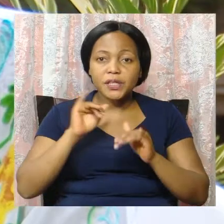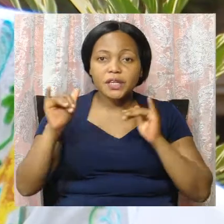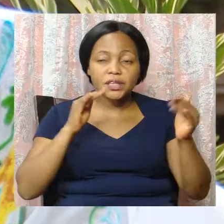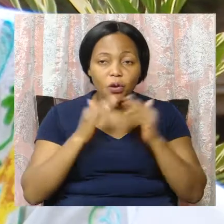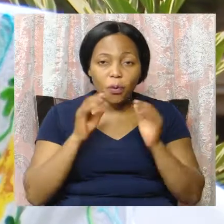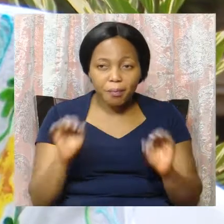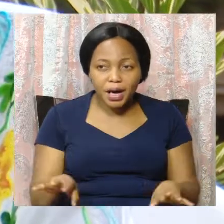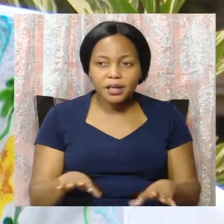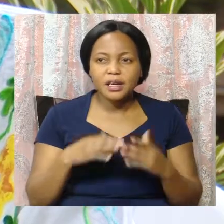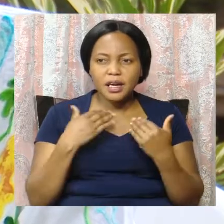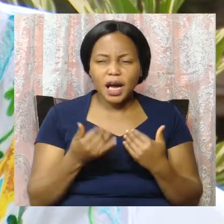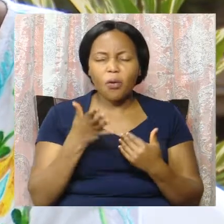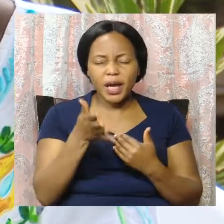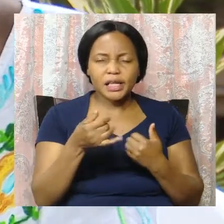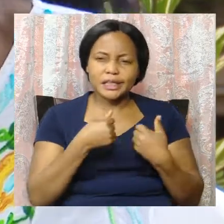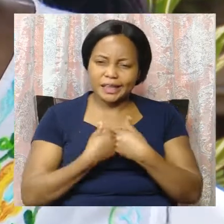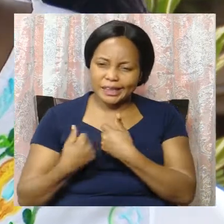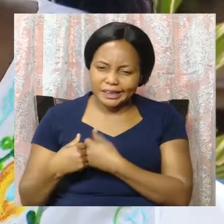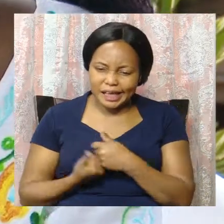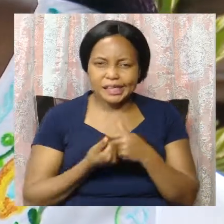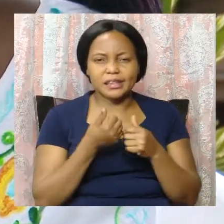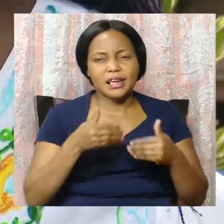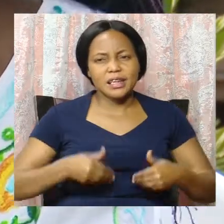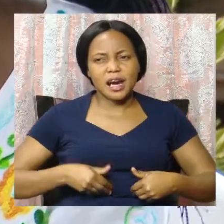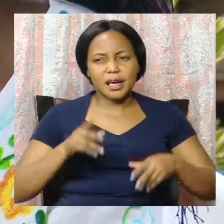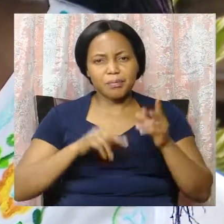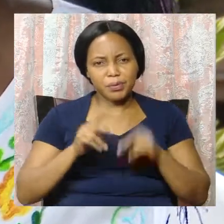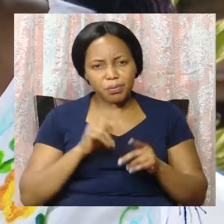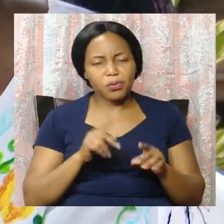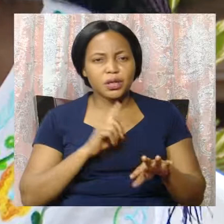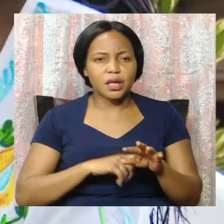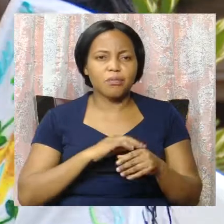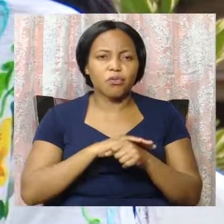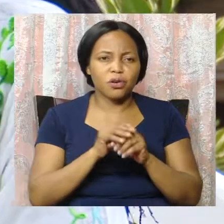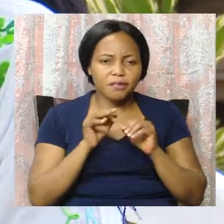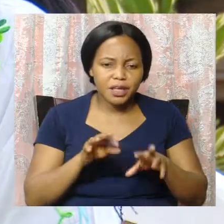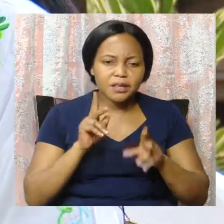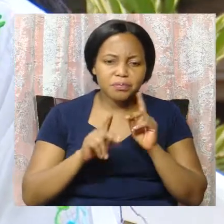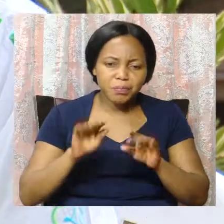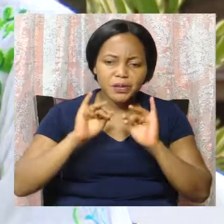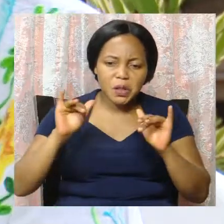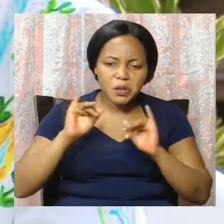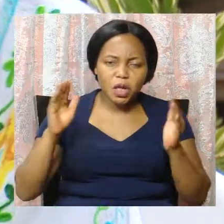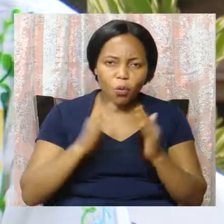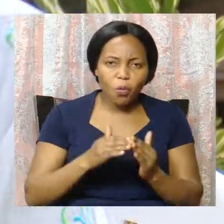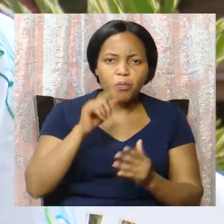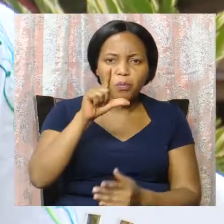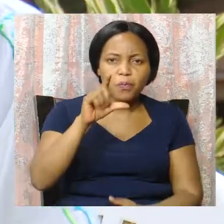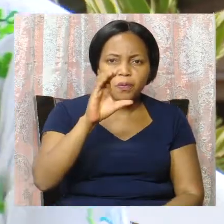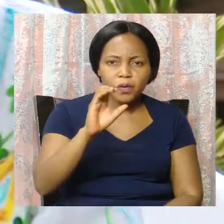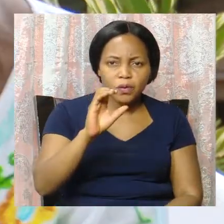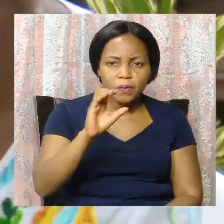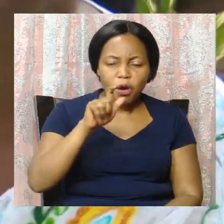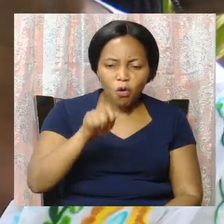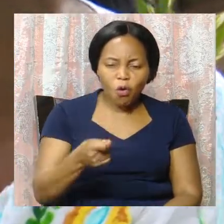lockdown? We all did. So there are those challenges that have come to us as young people, to you as young people. I'm not a very young